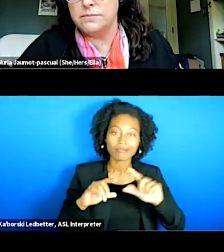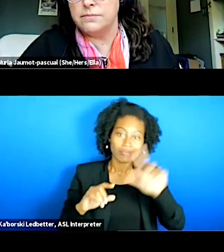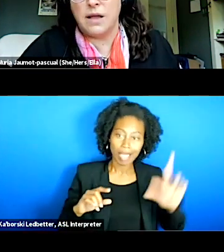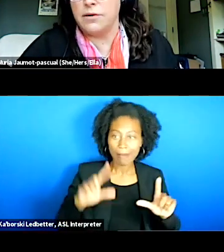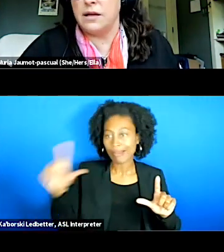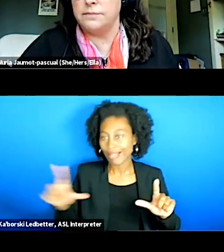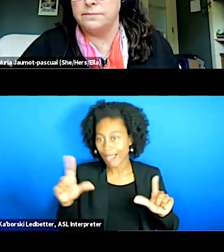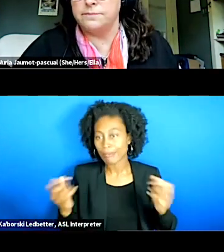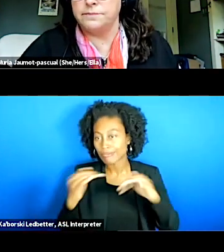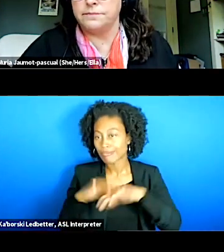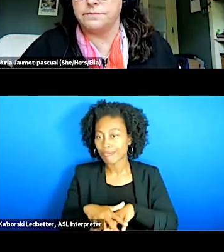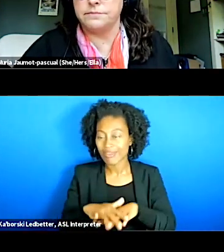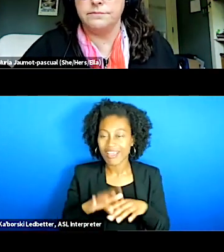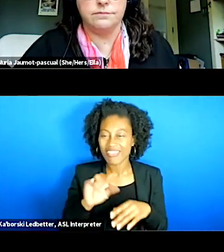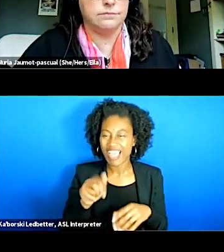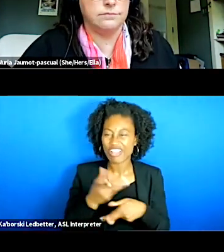loans, everything.